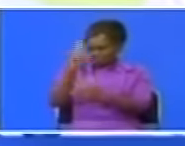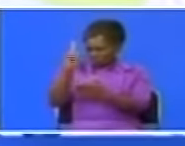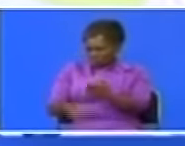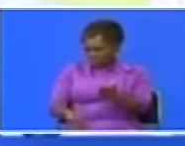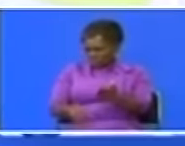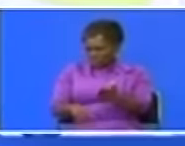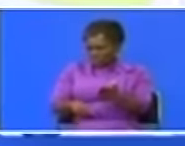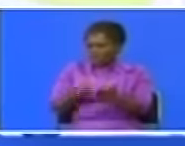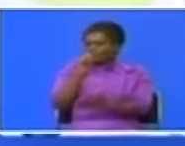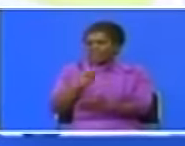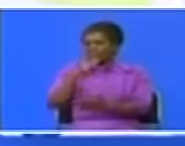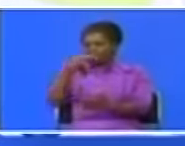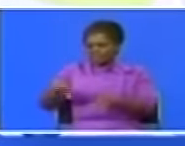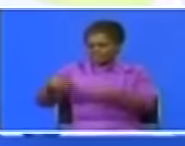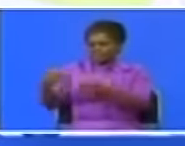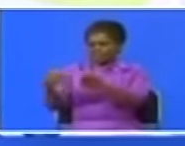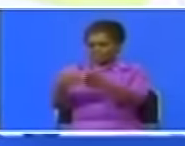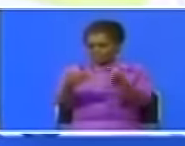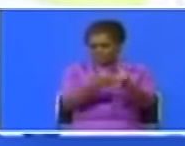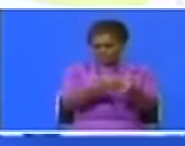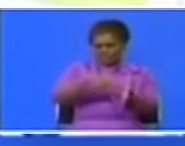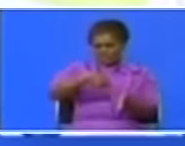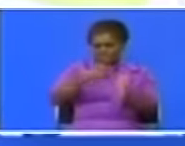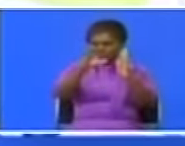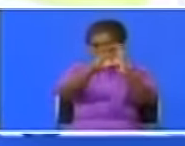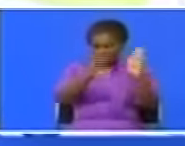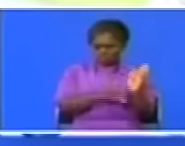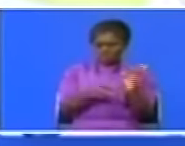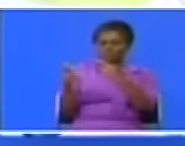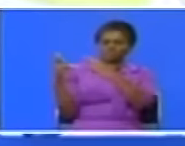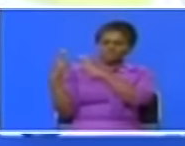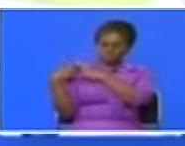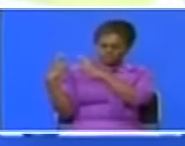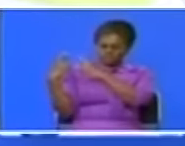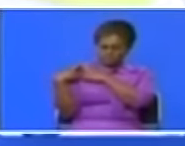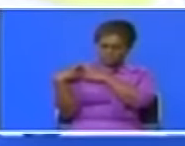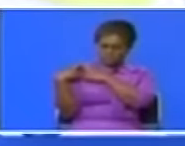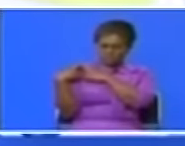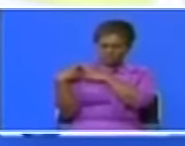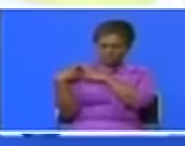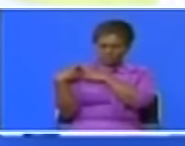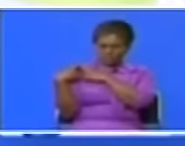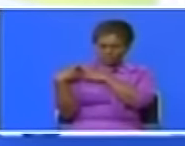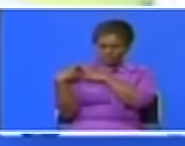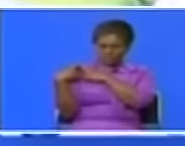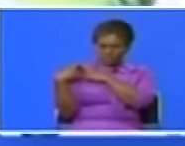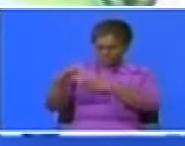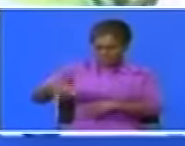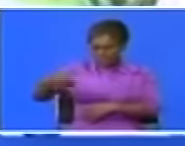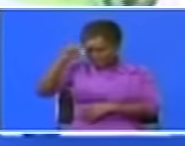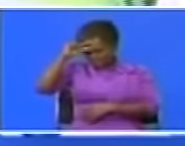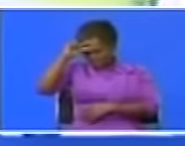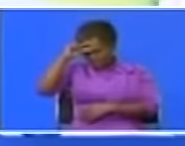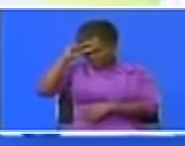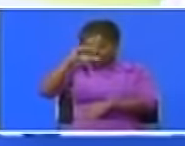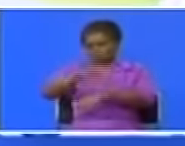put them into private hands and to deny us a constitutional obligation to current and future governments to realize